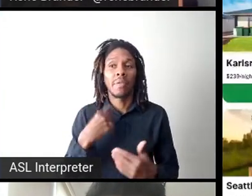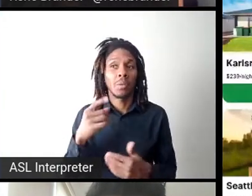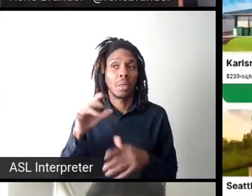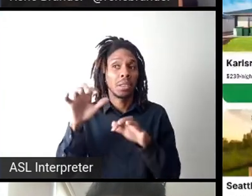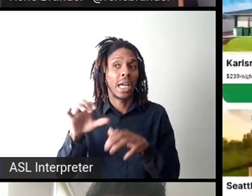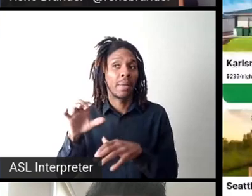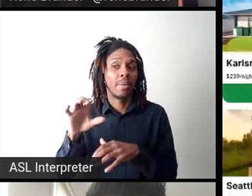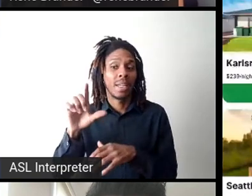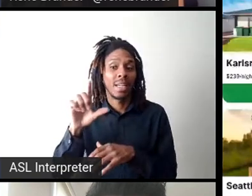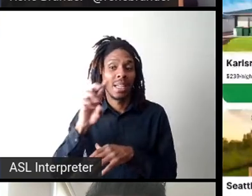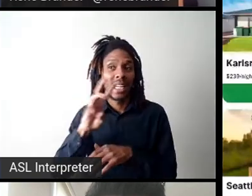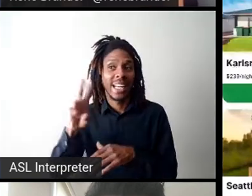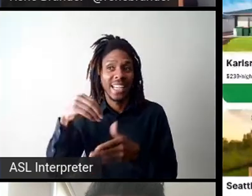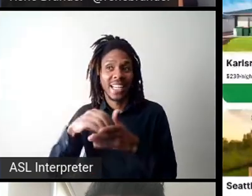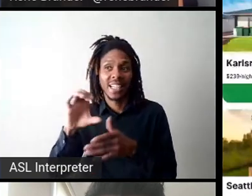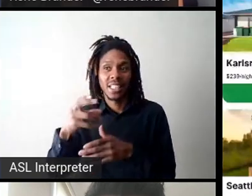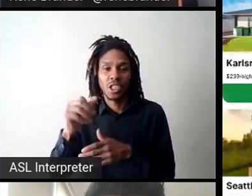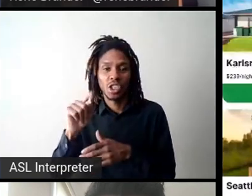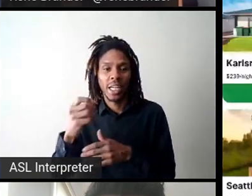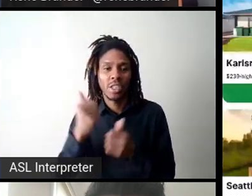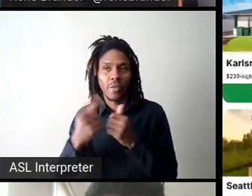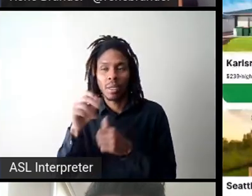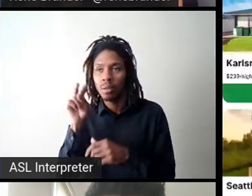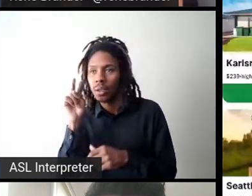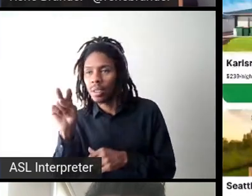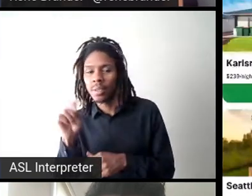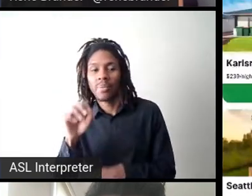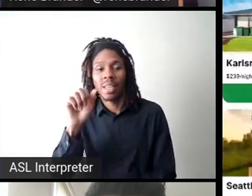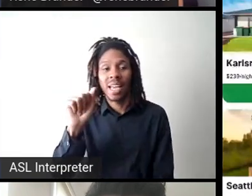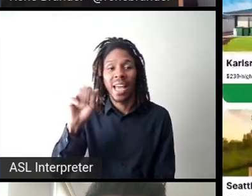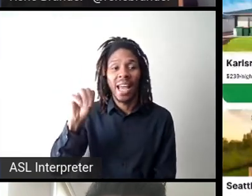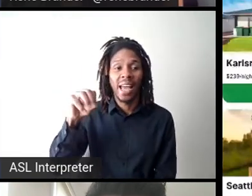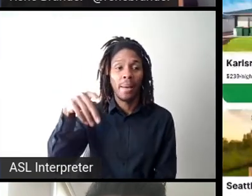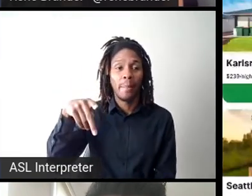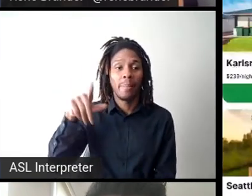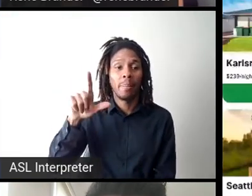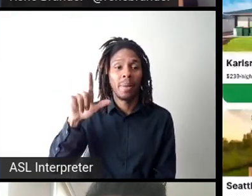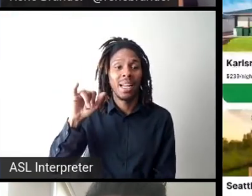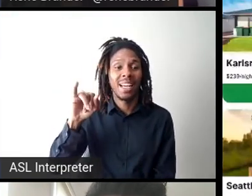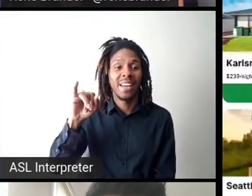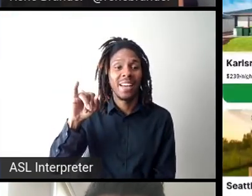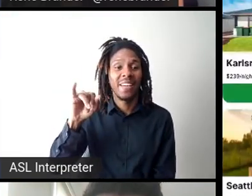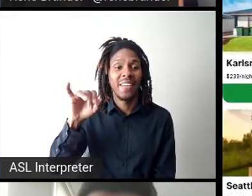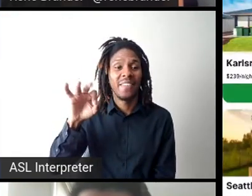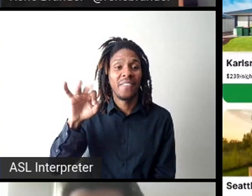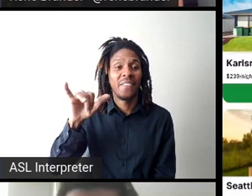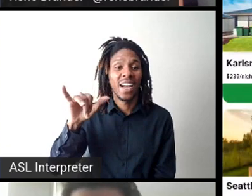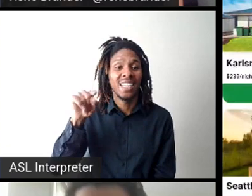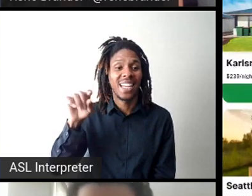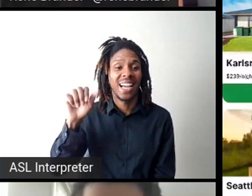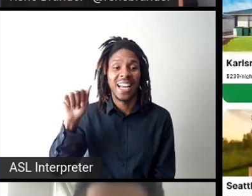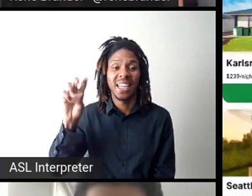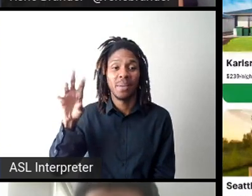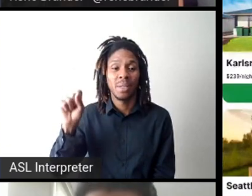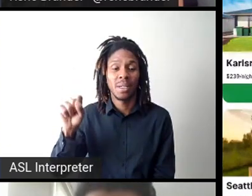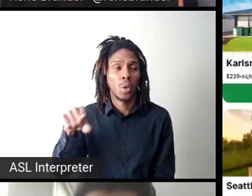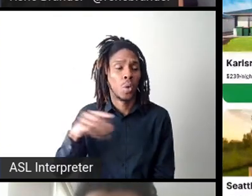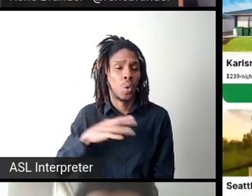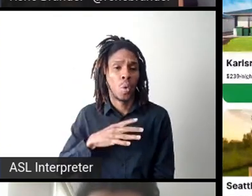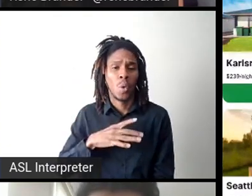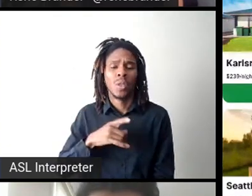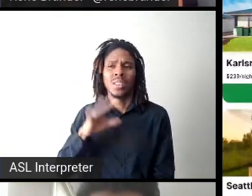chat for everyone to click on, amplify.aws. This is super